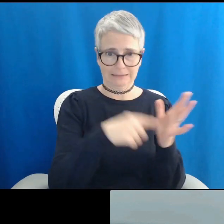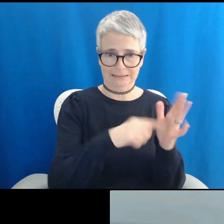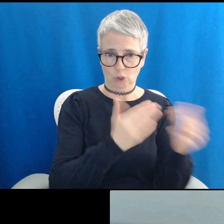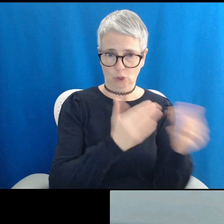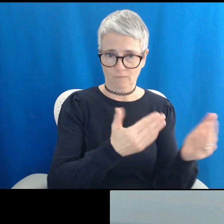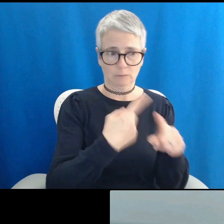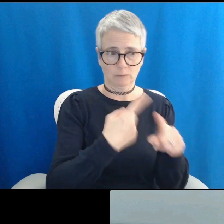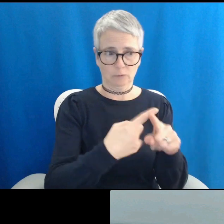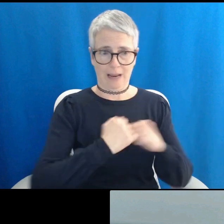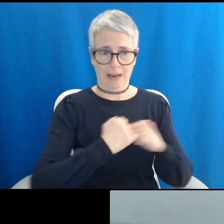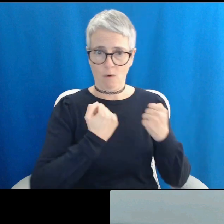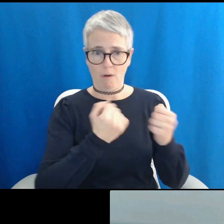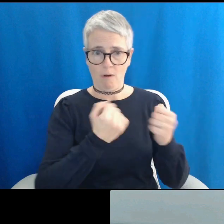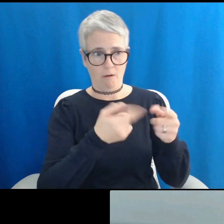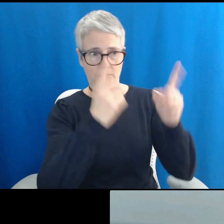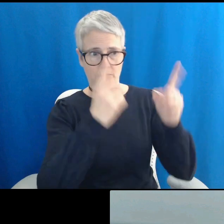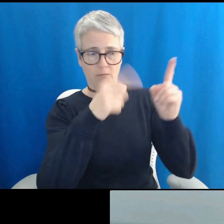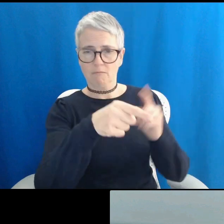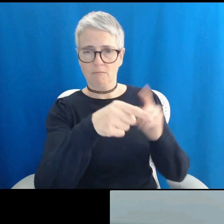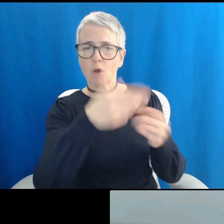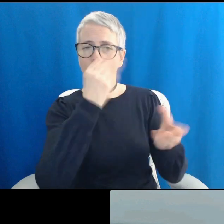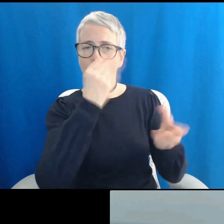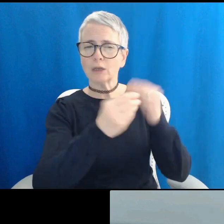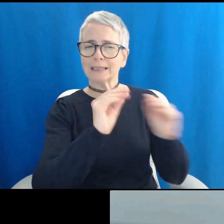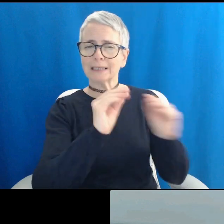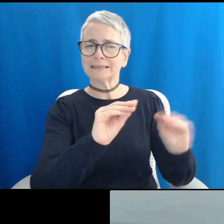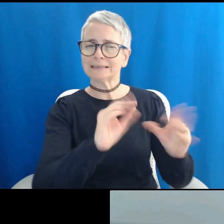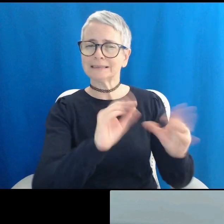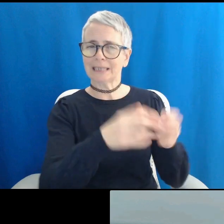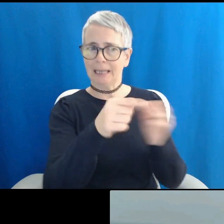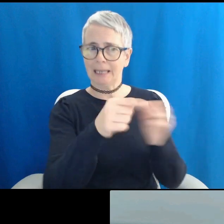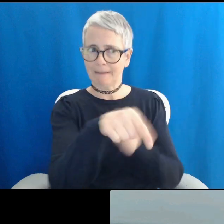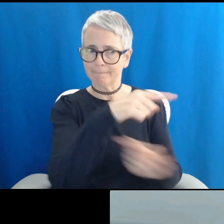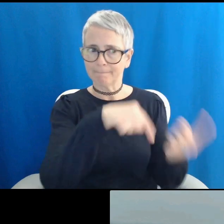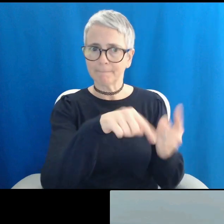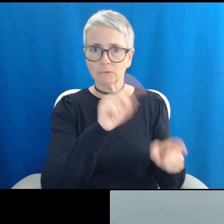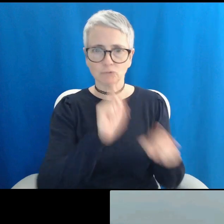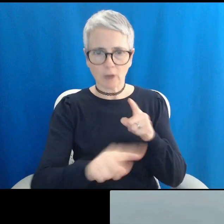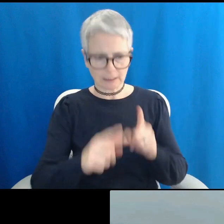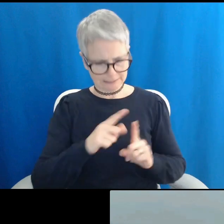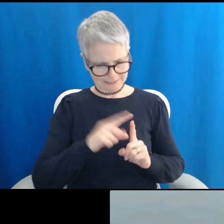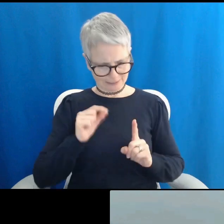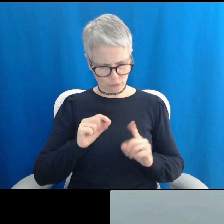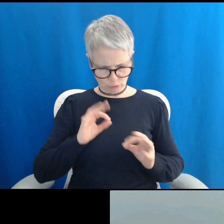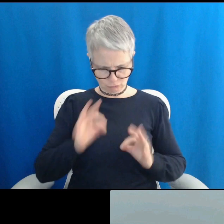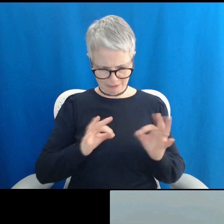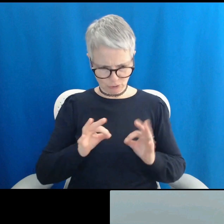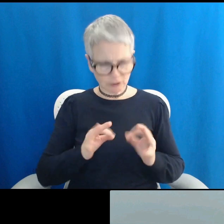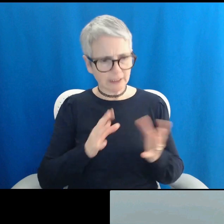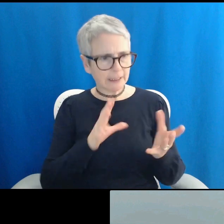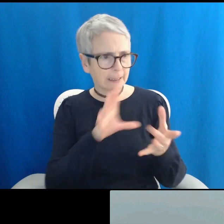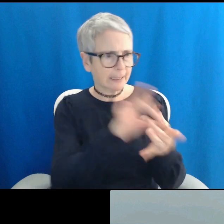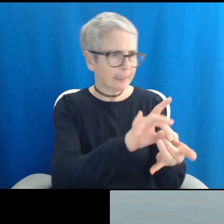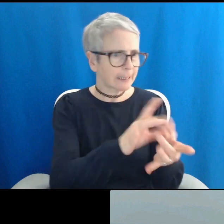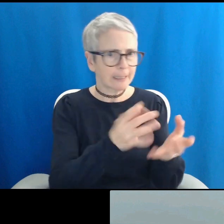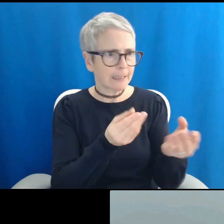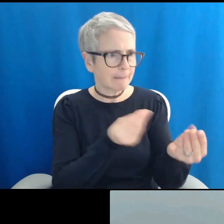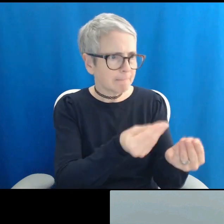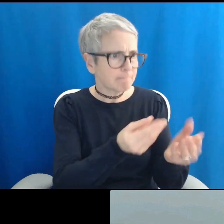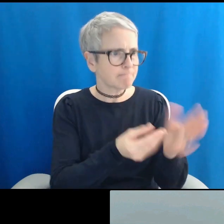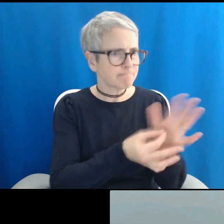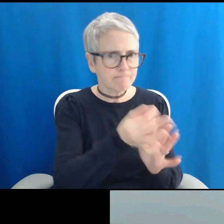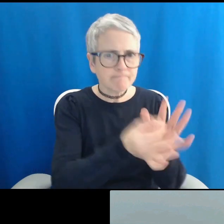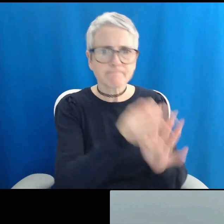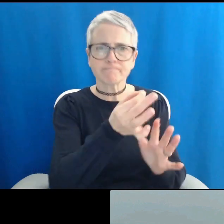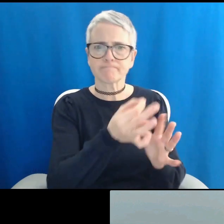team, and incorporating that into the overall digital strategy. So we've identified areas that we need to work independently